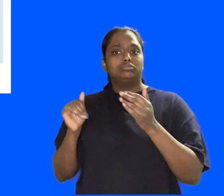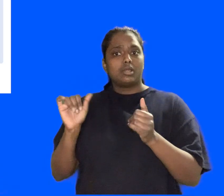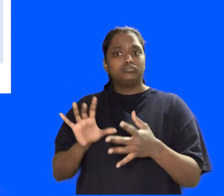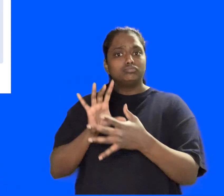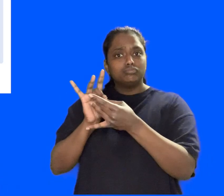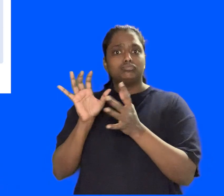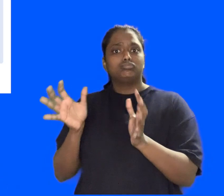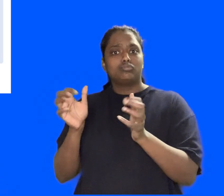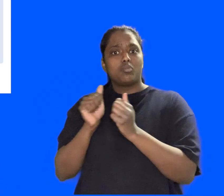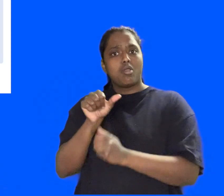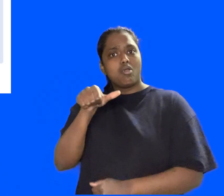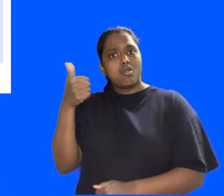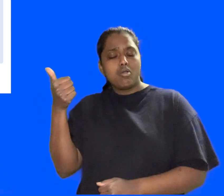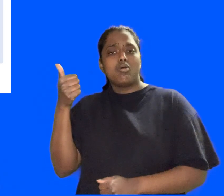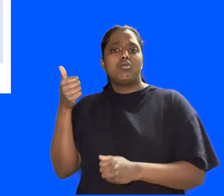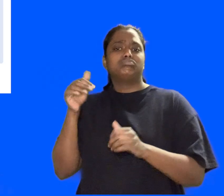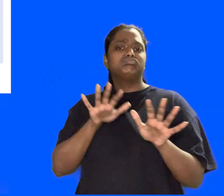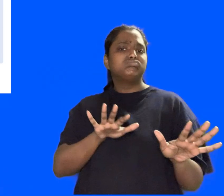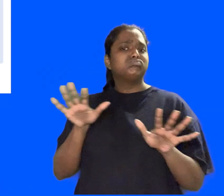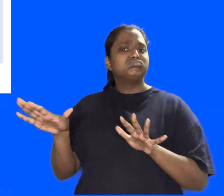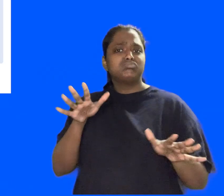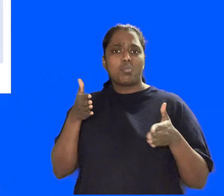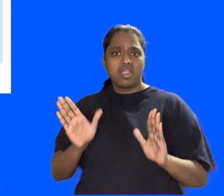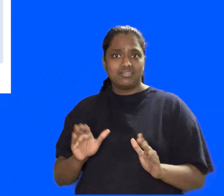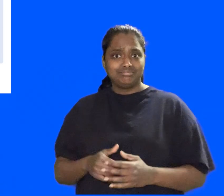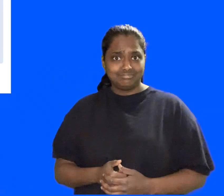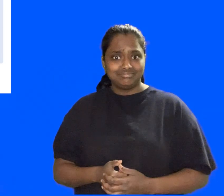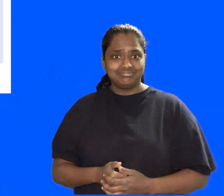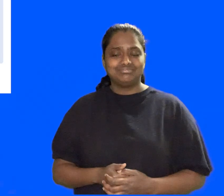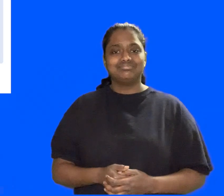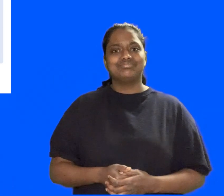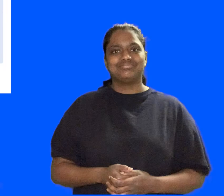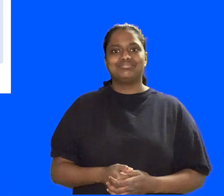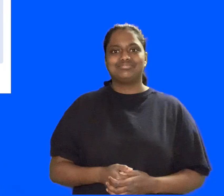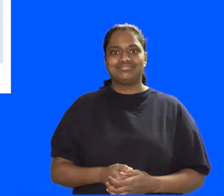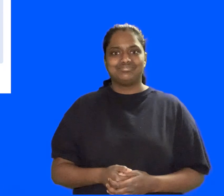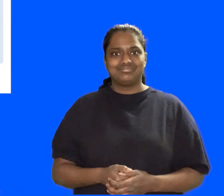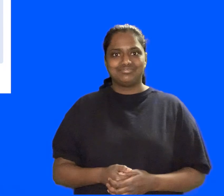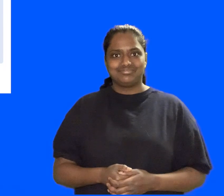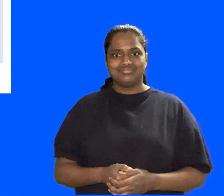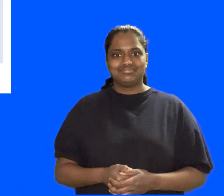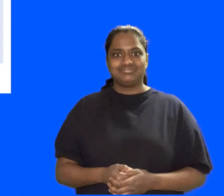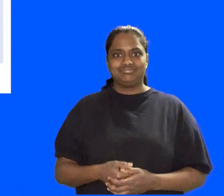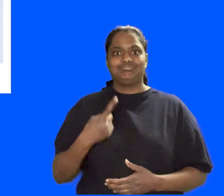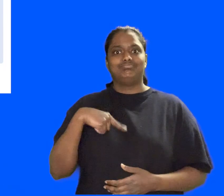profile and explore what other artists would like to chat about. And third, in the connect